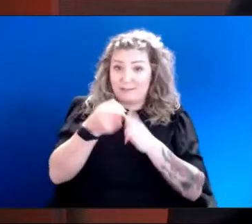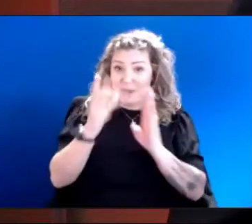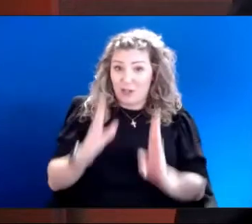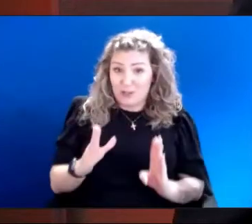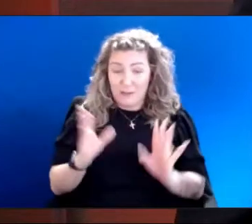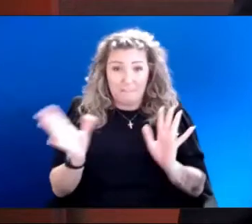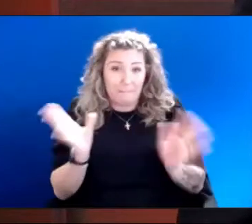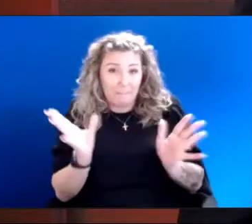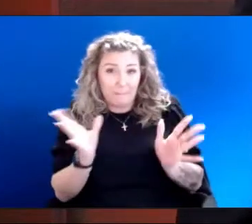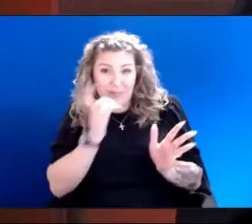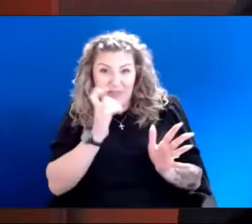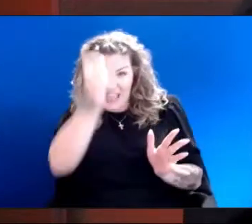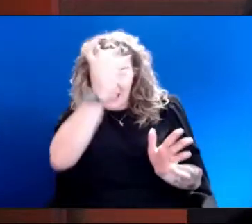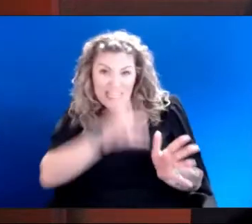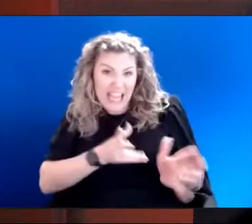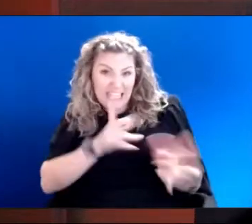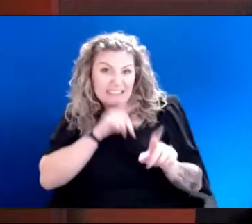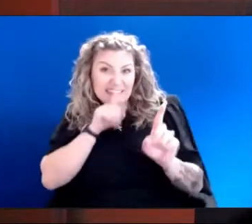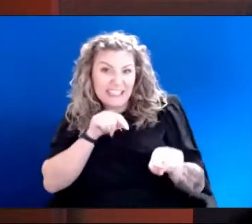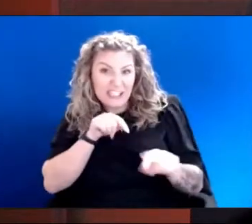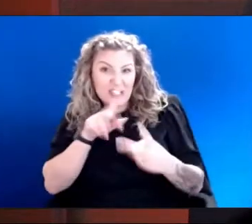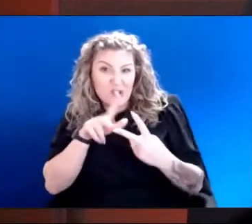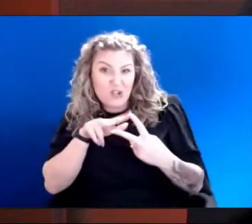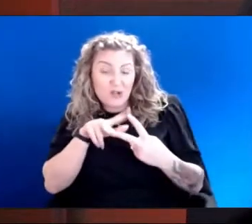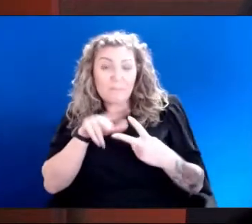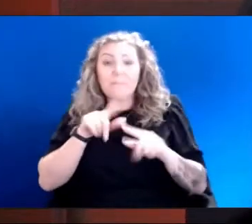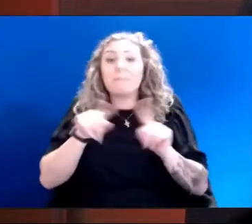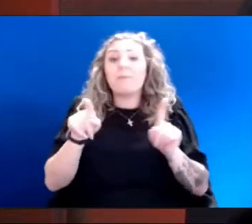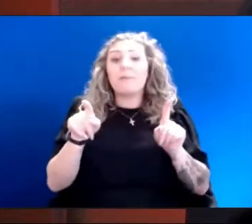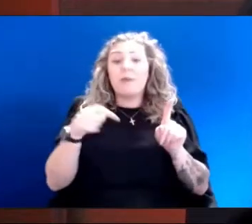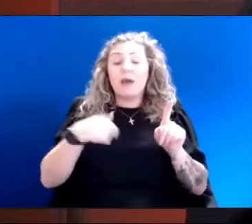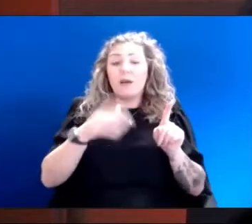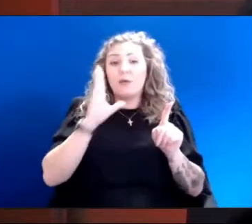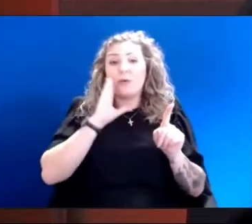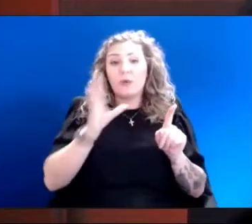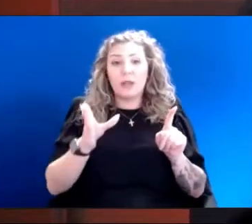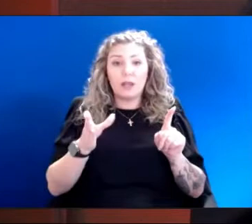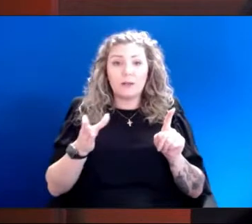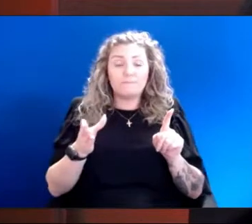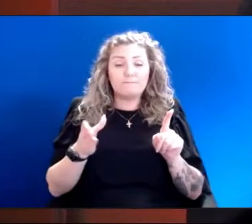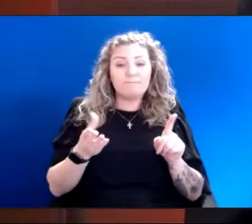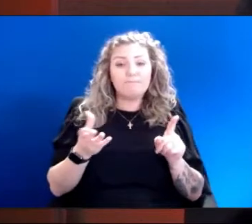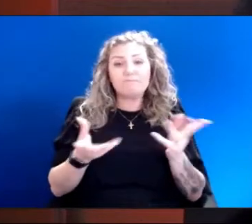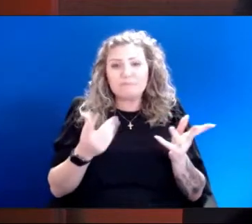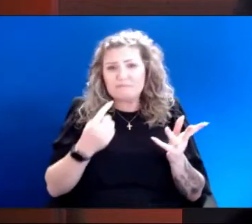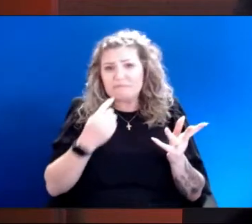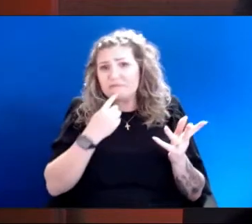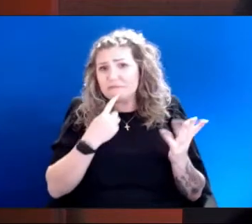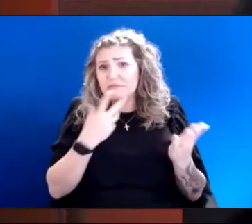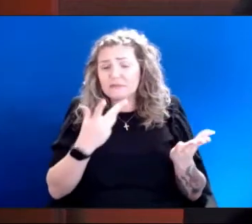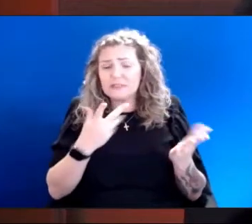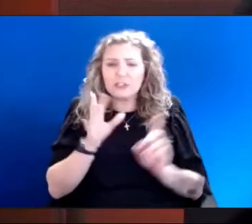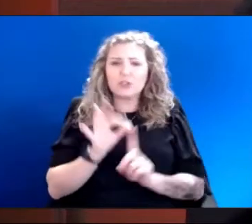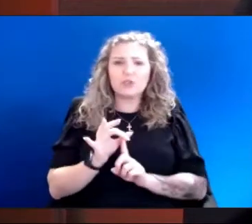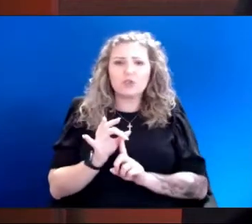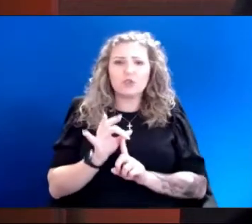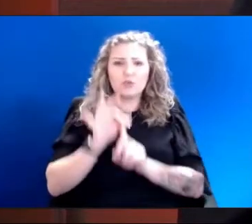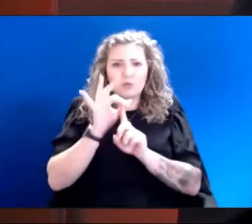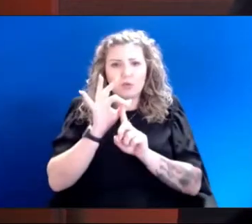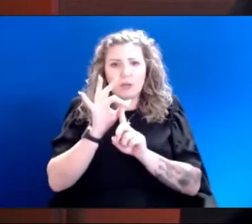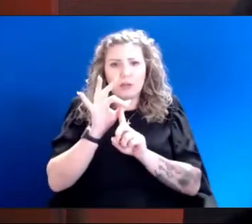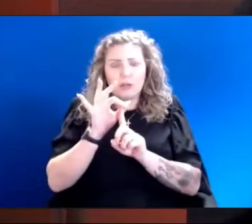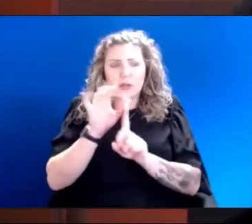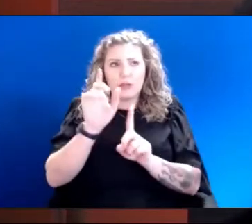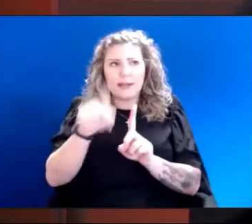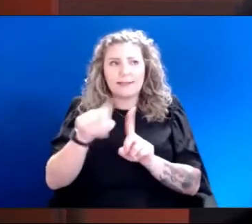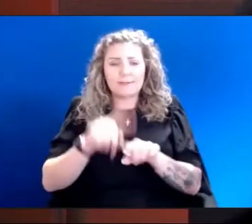the guy for either of those. But I will say that that I think it's a unique. It has to be a different